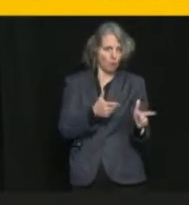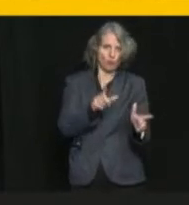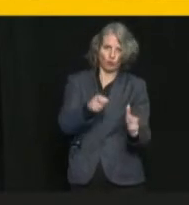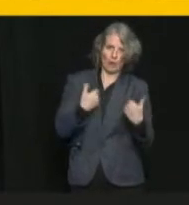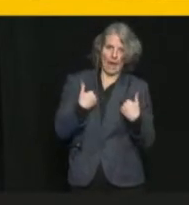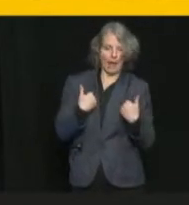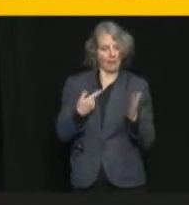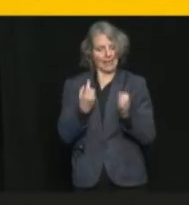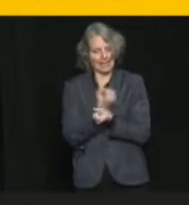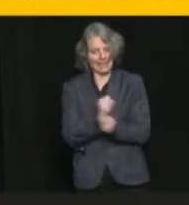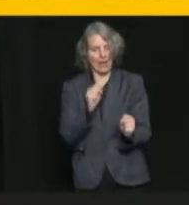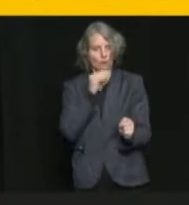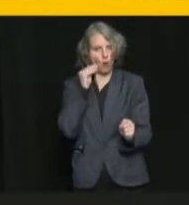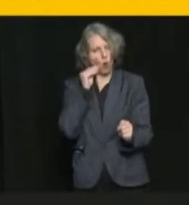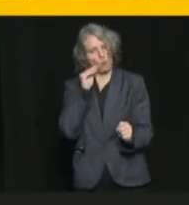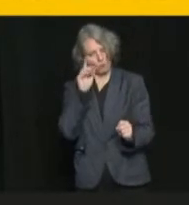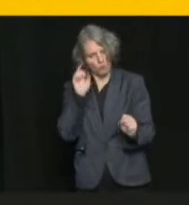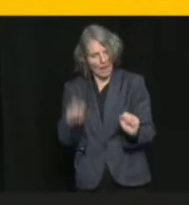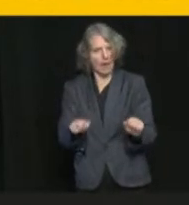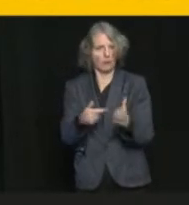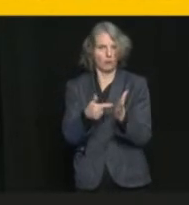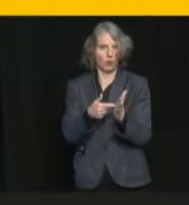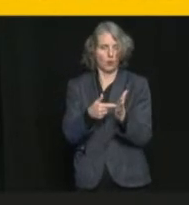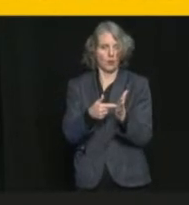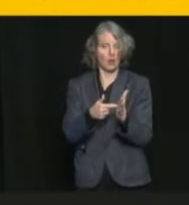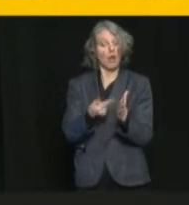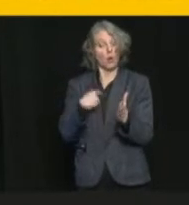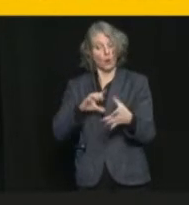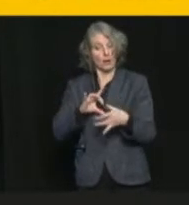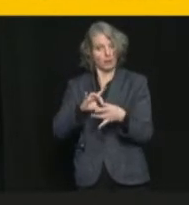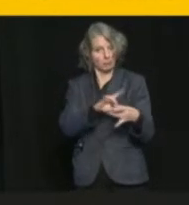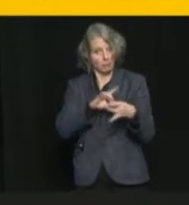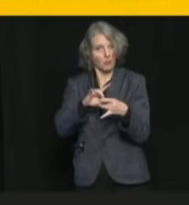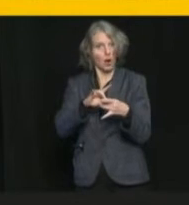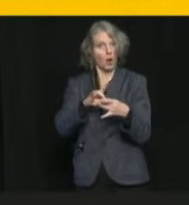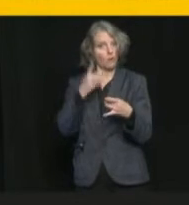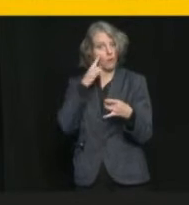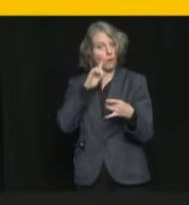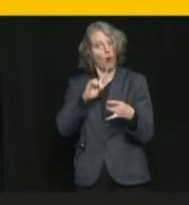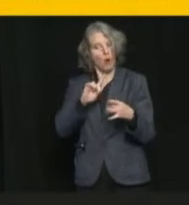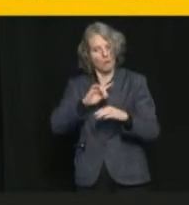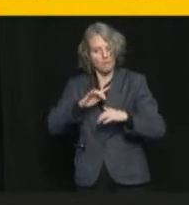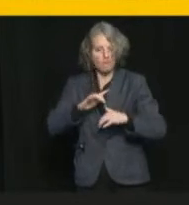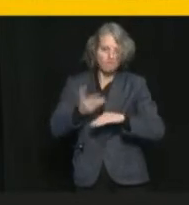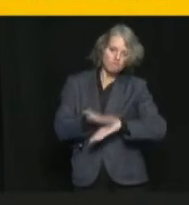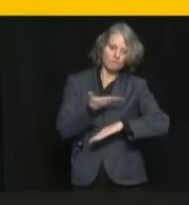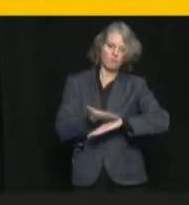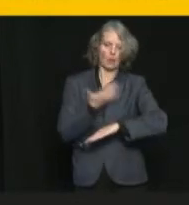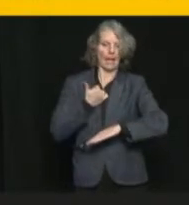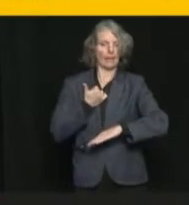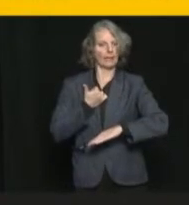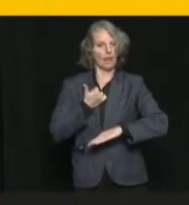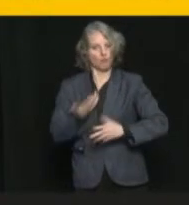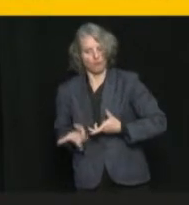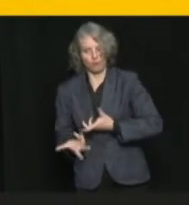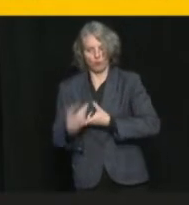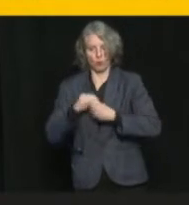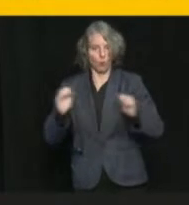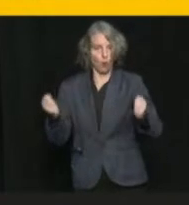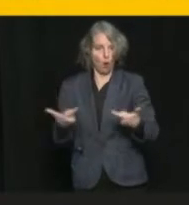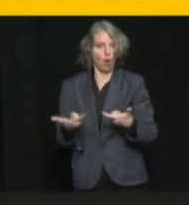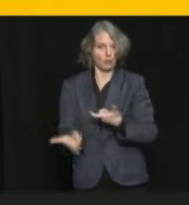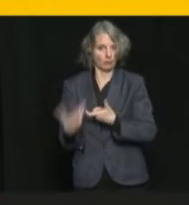housing situation, and we will continue to work together to build an inclusive Canada that leaves nobody behind.